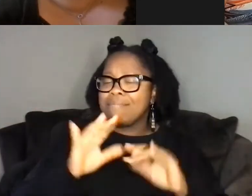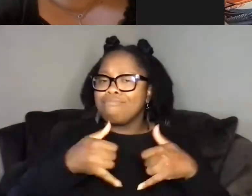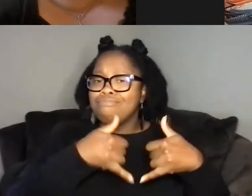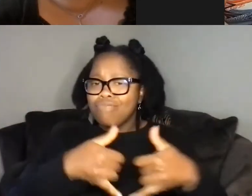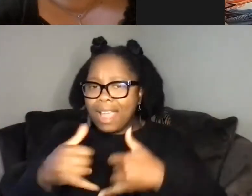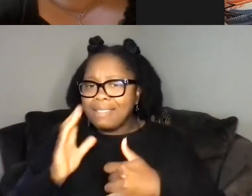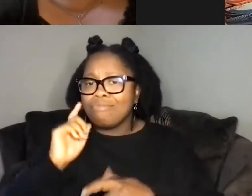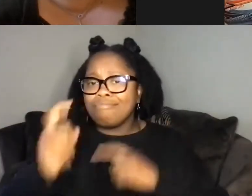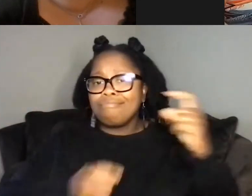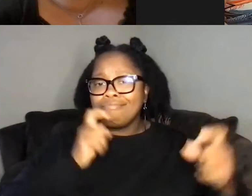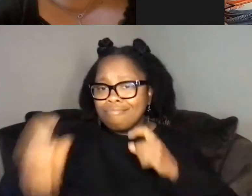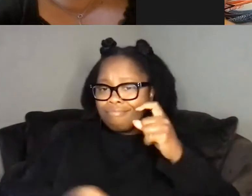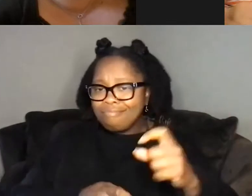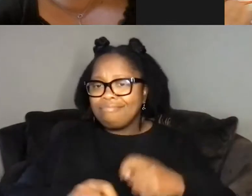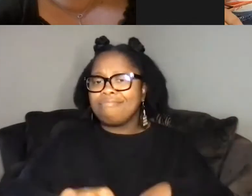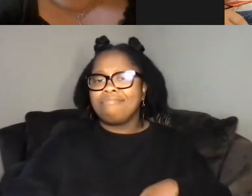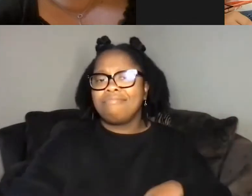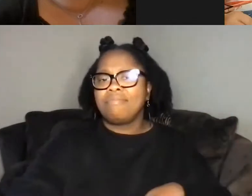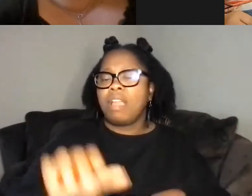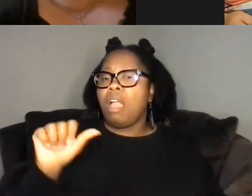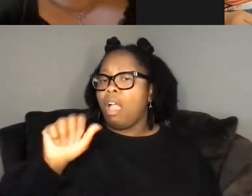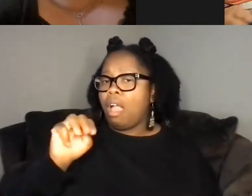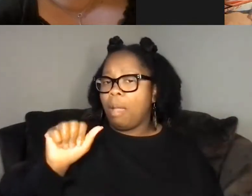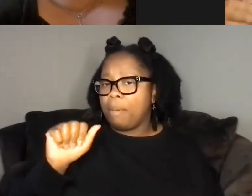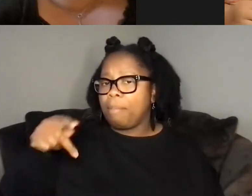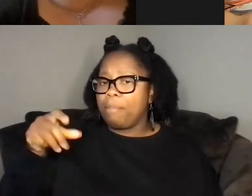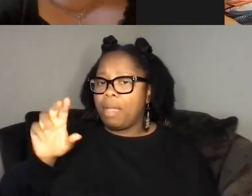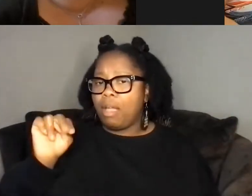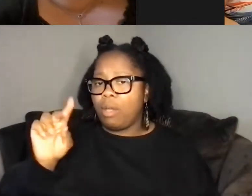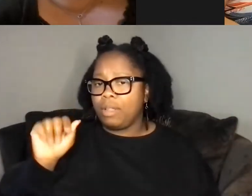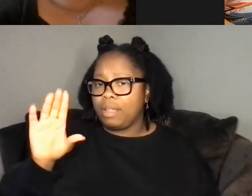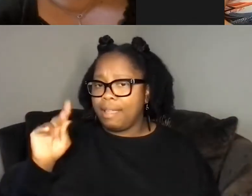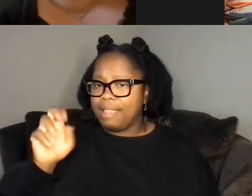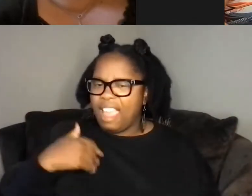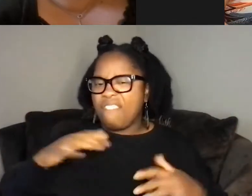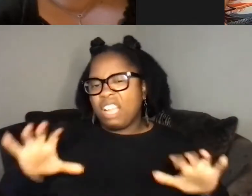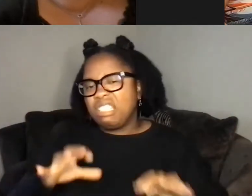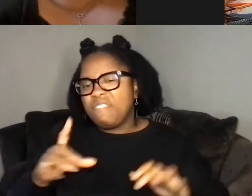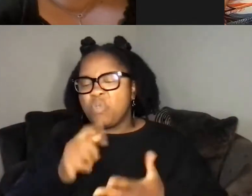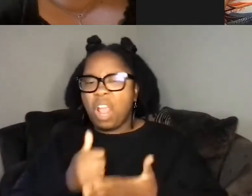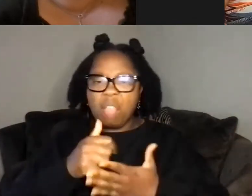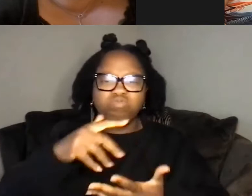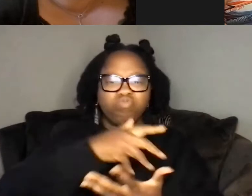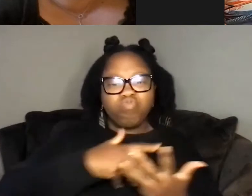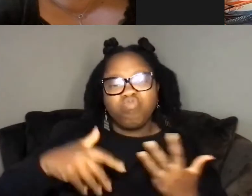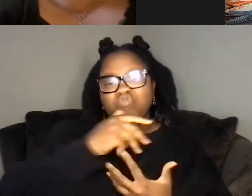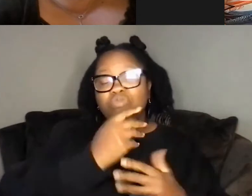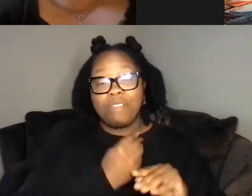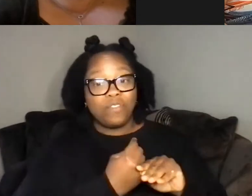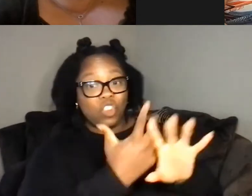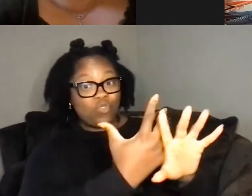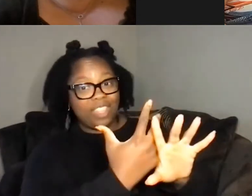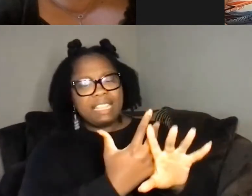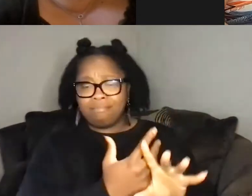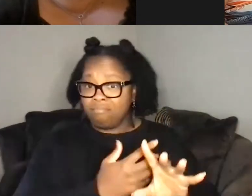away. And I'm a Pound Cake has some activities to help y'all mix and mingle in a virtual setting. So get as fancy